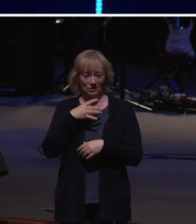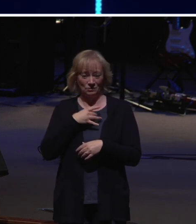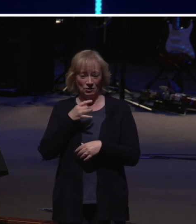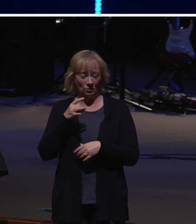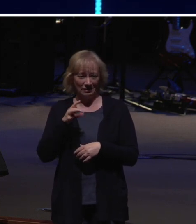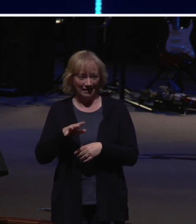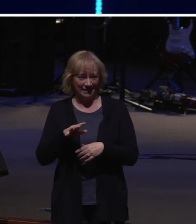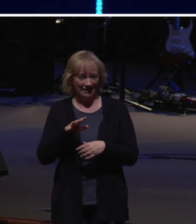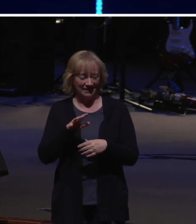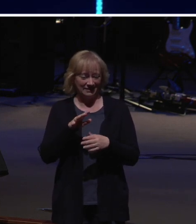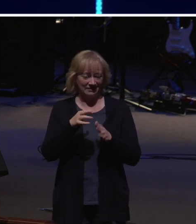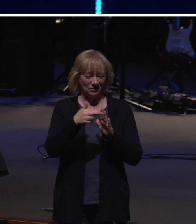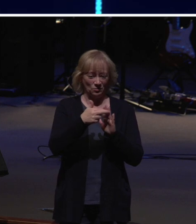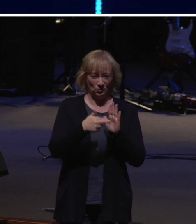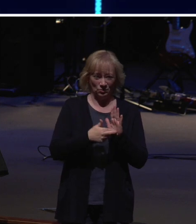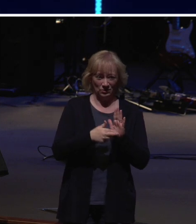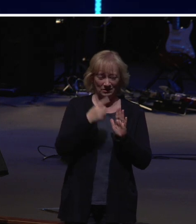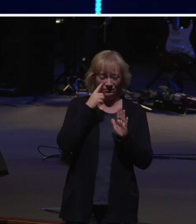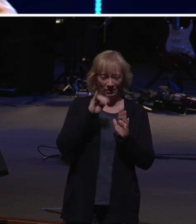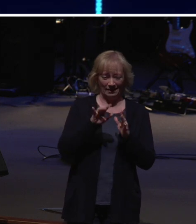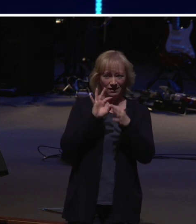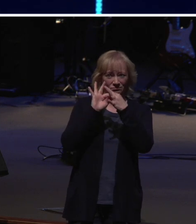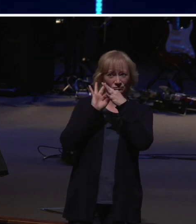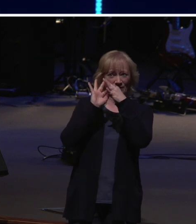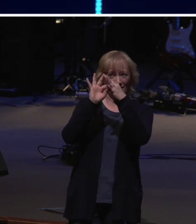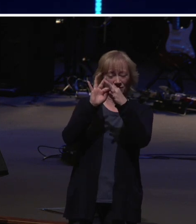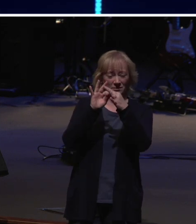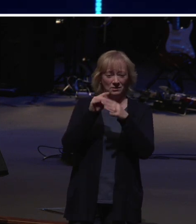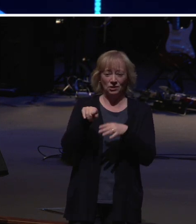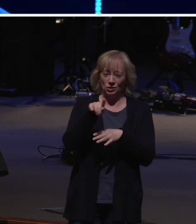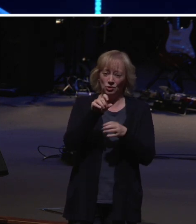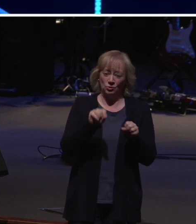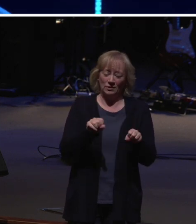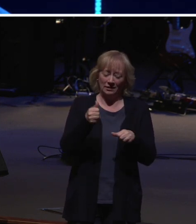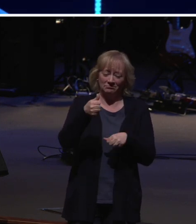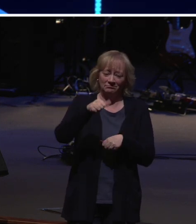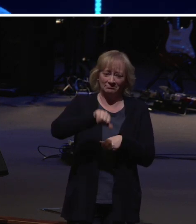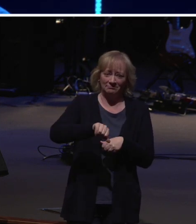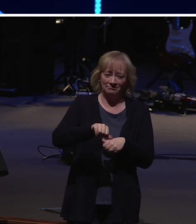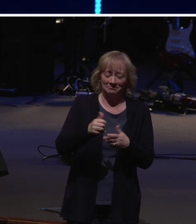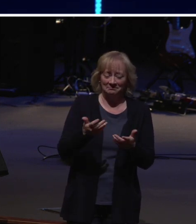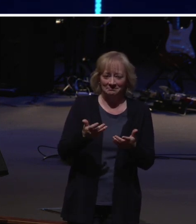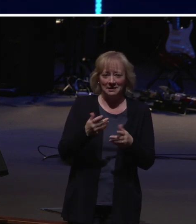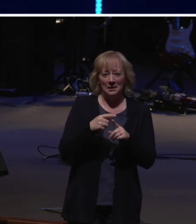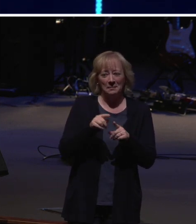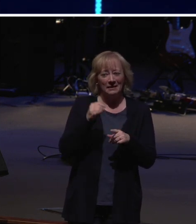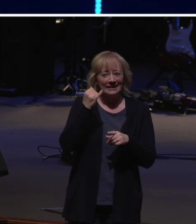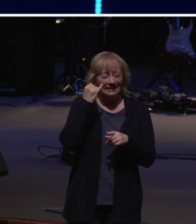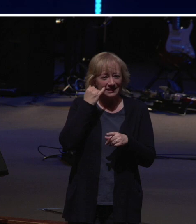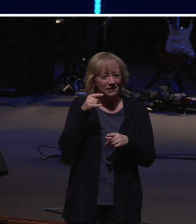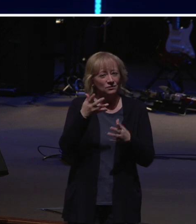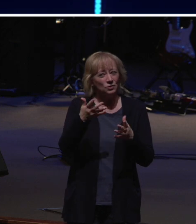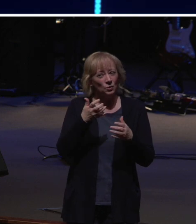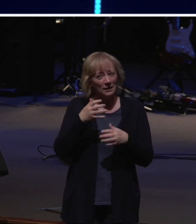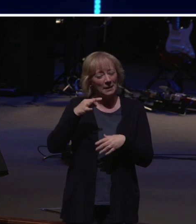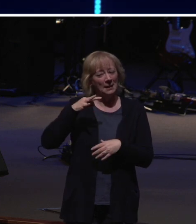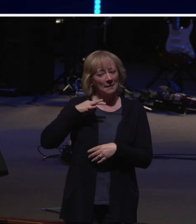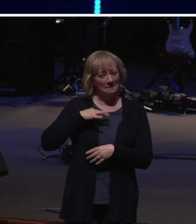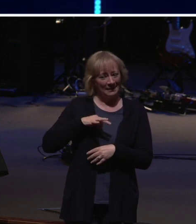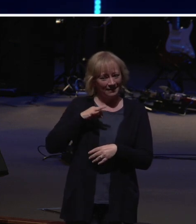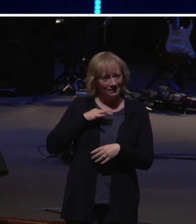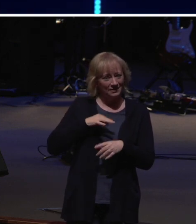that relationship, you can decline. But if you want the benefits of